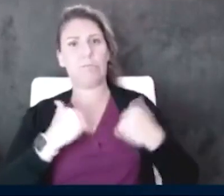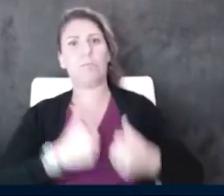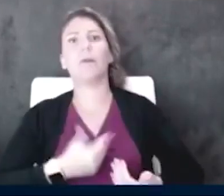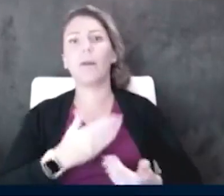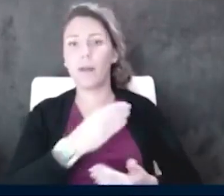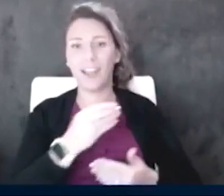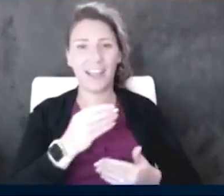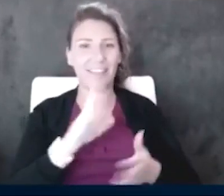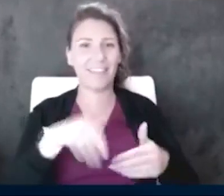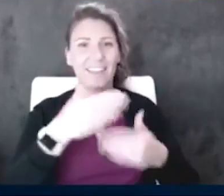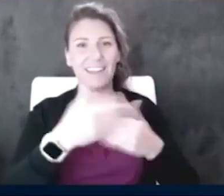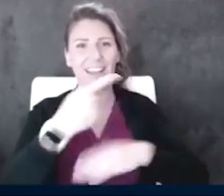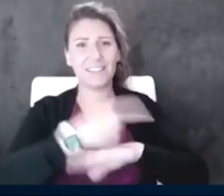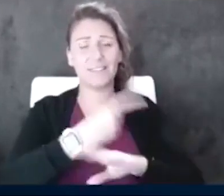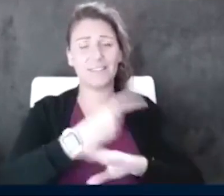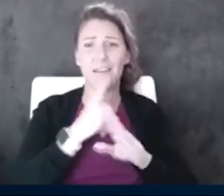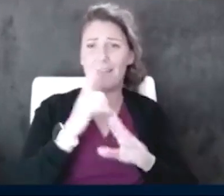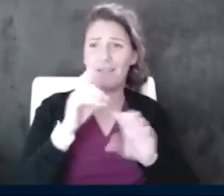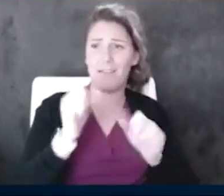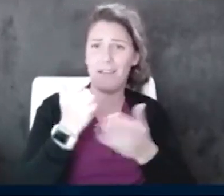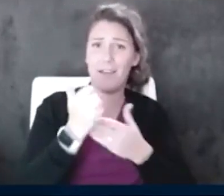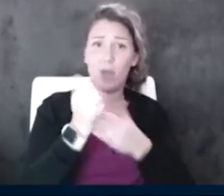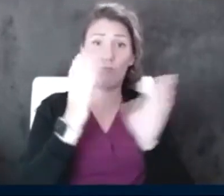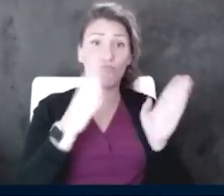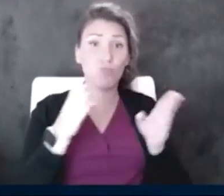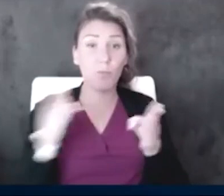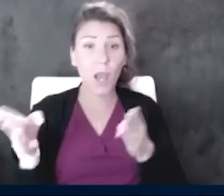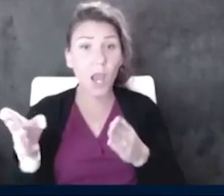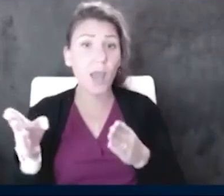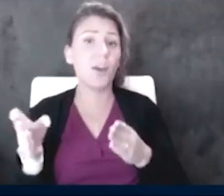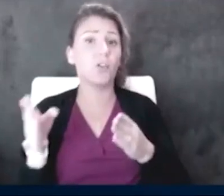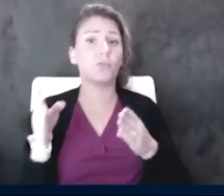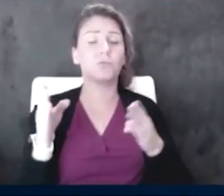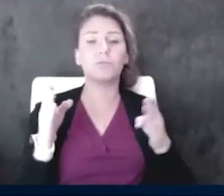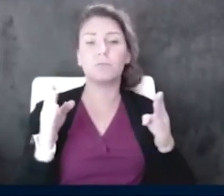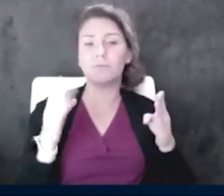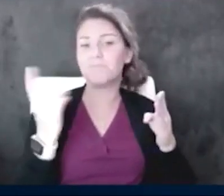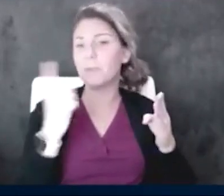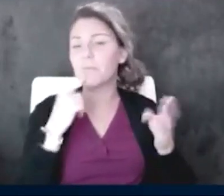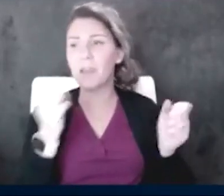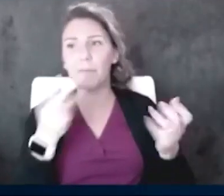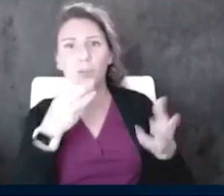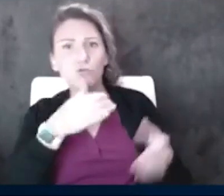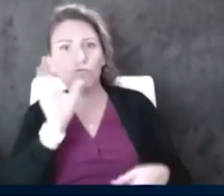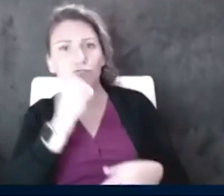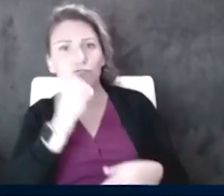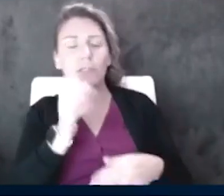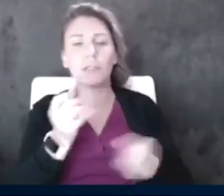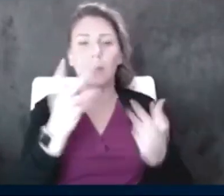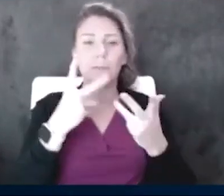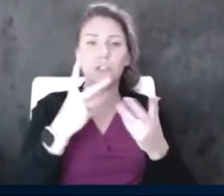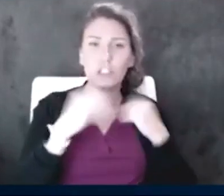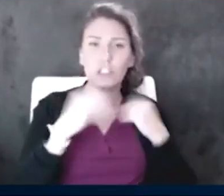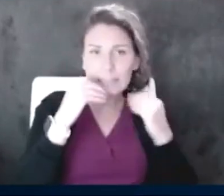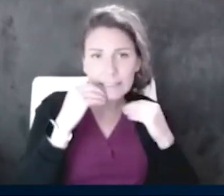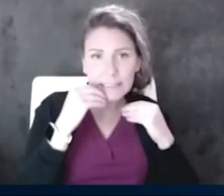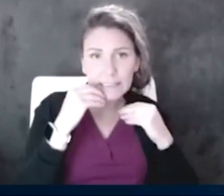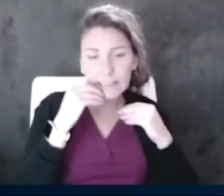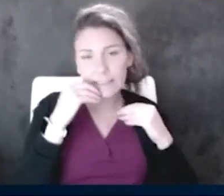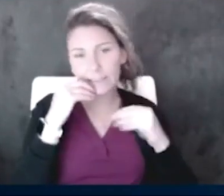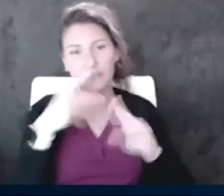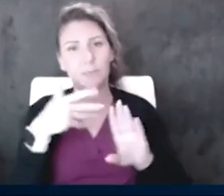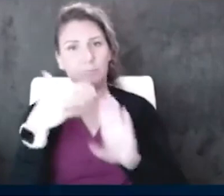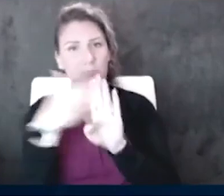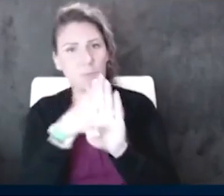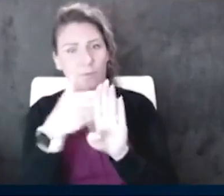help prepare myself? How much you drink, how much you eat, before she comes in and donates? What